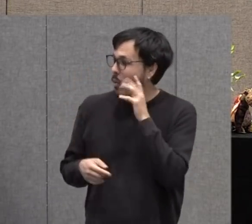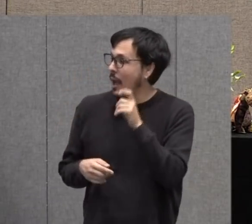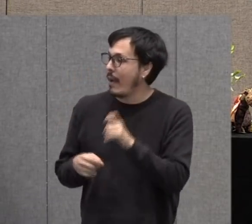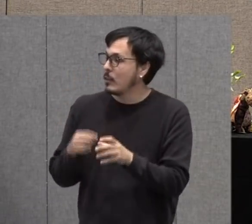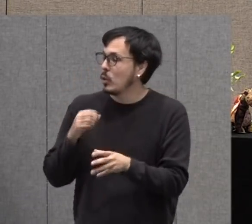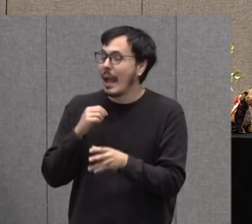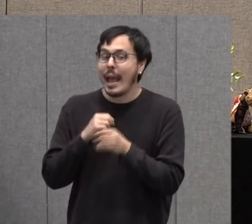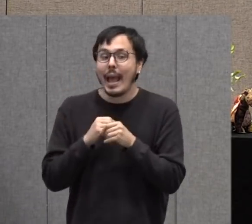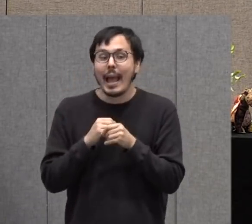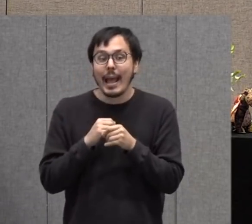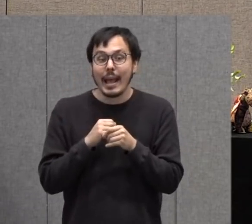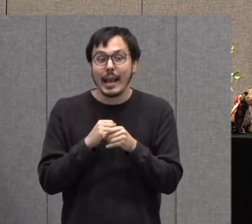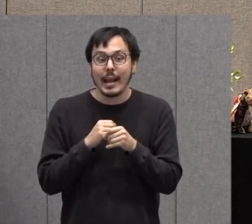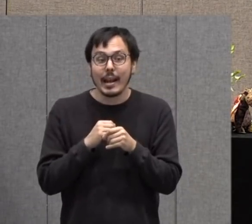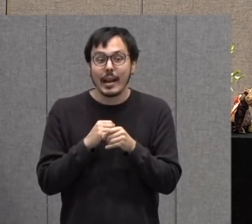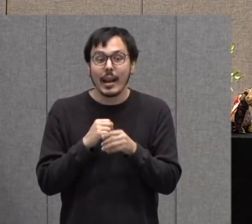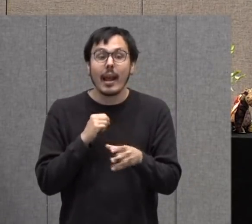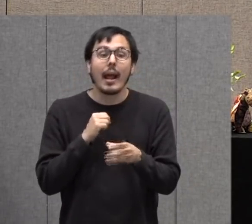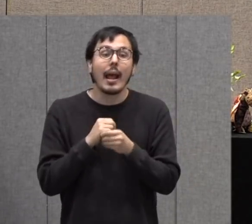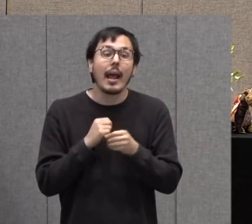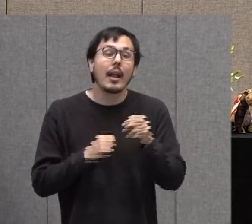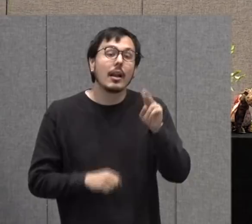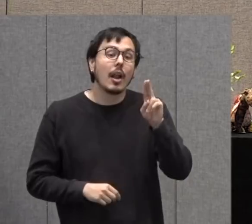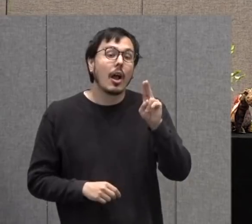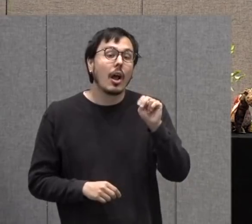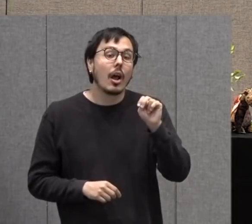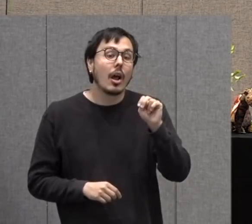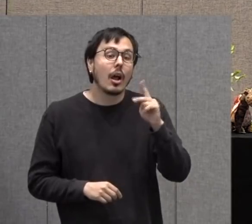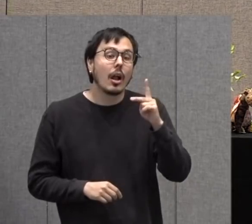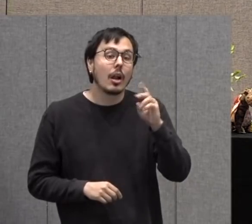add an unknown.